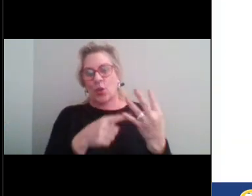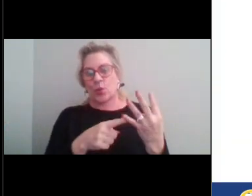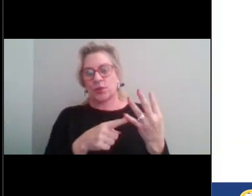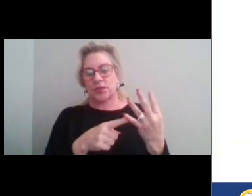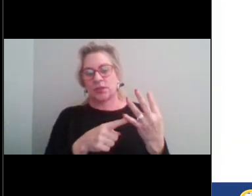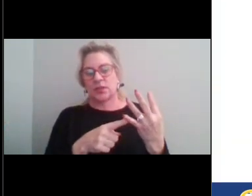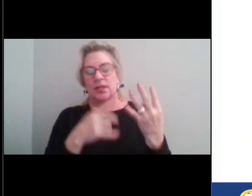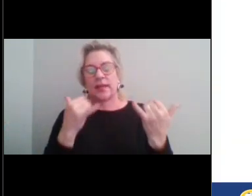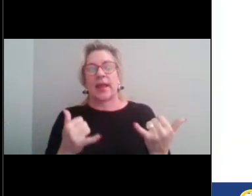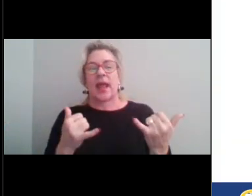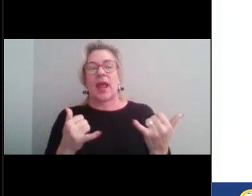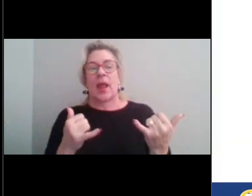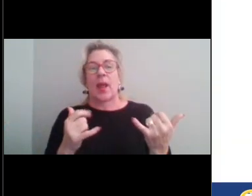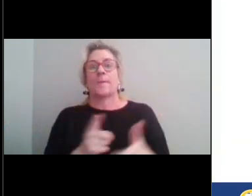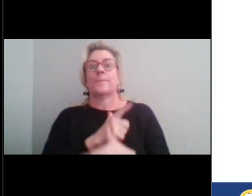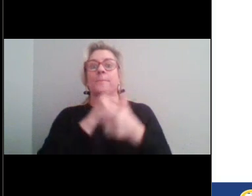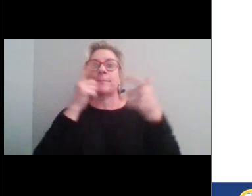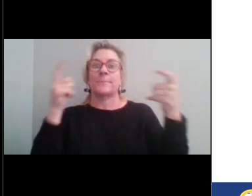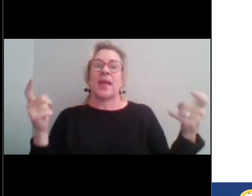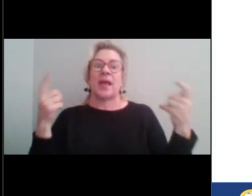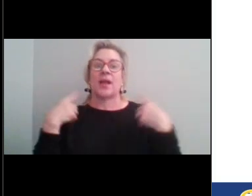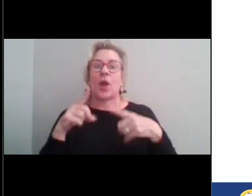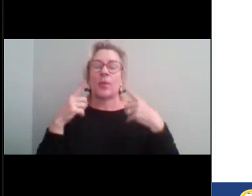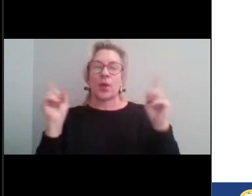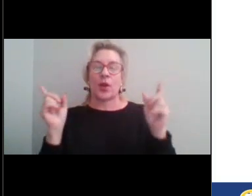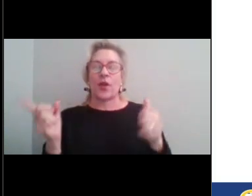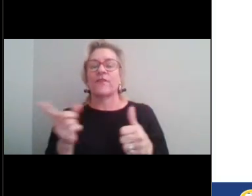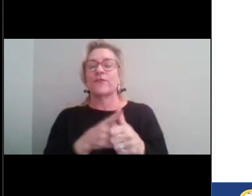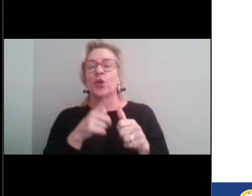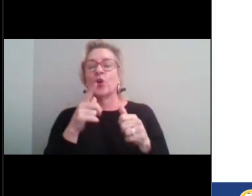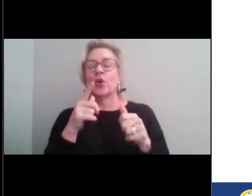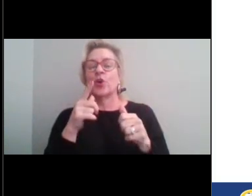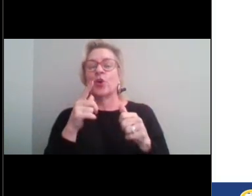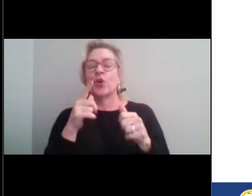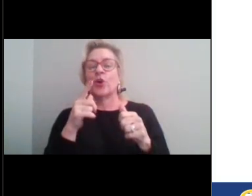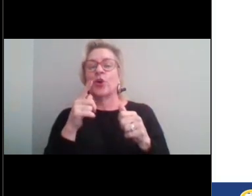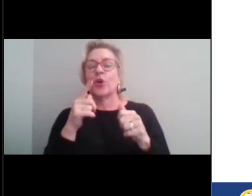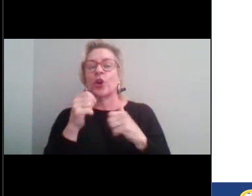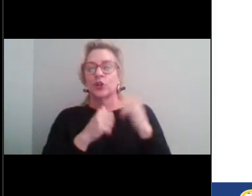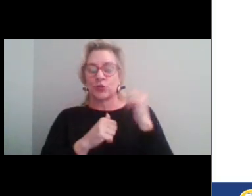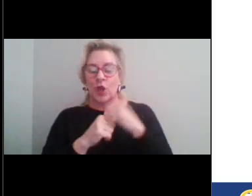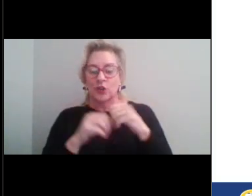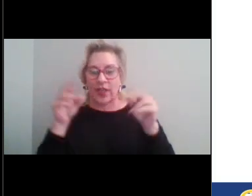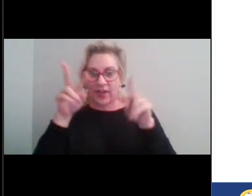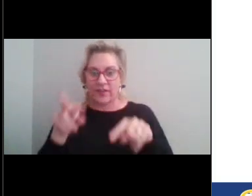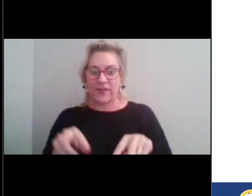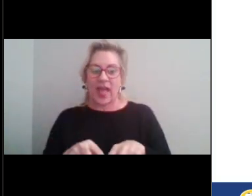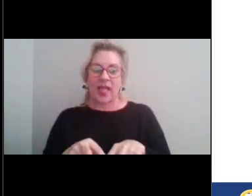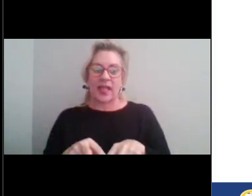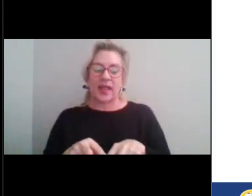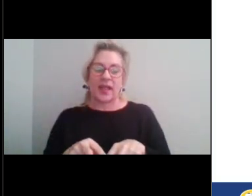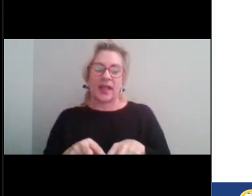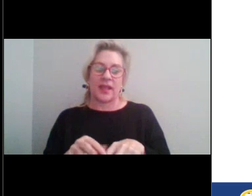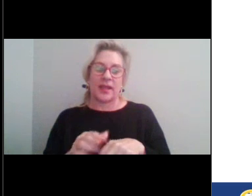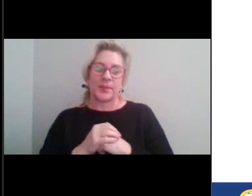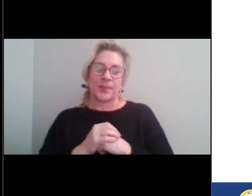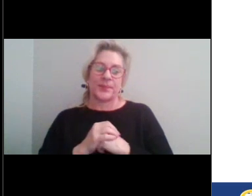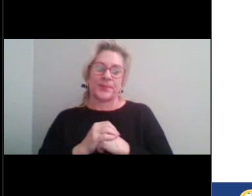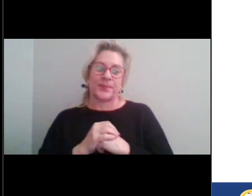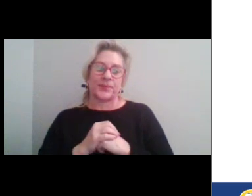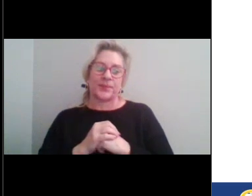Upcoming milestones that are in front of us. The first construction package in the valley, the southernmost 22 miles of